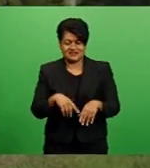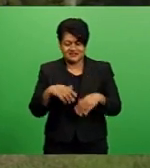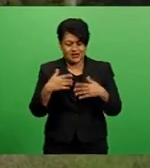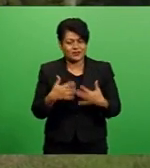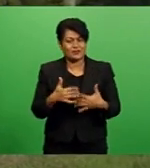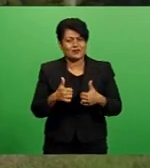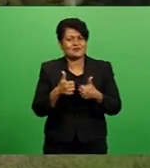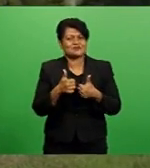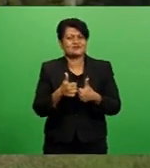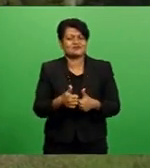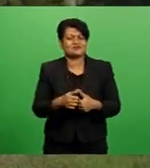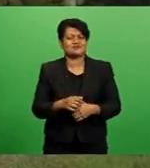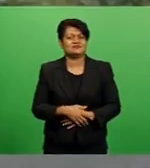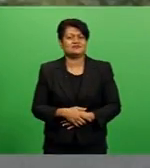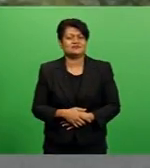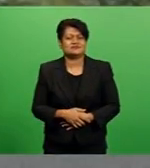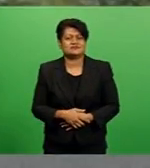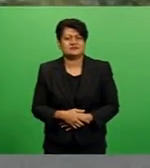getting used to.